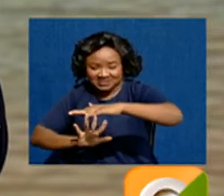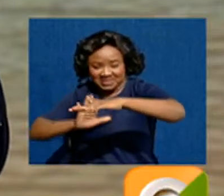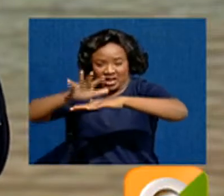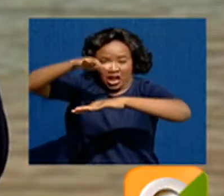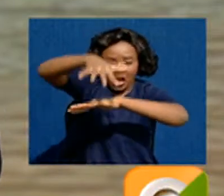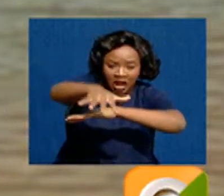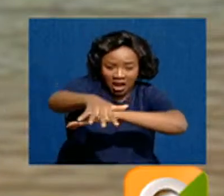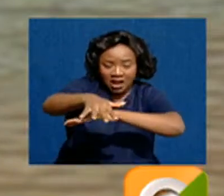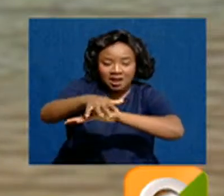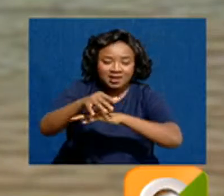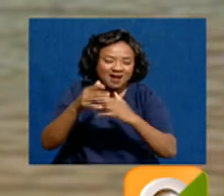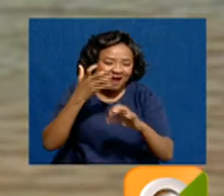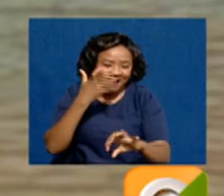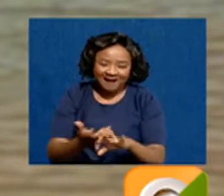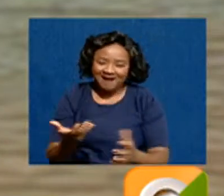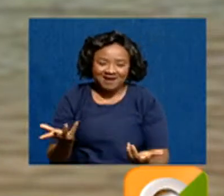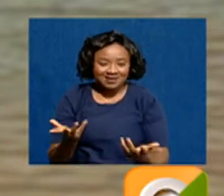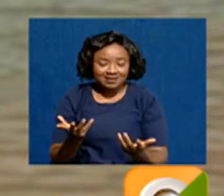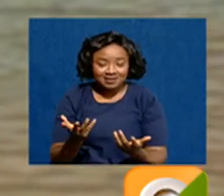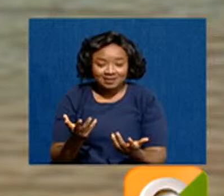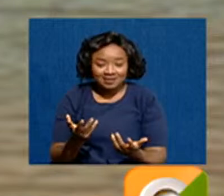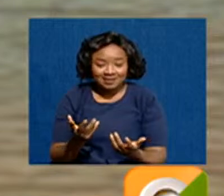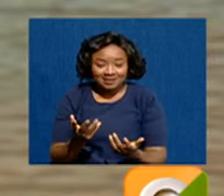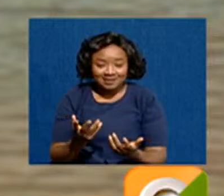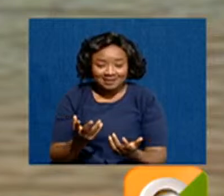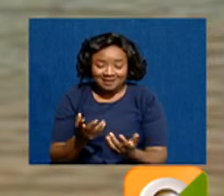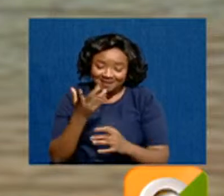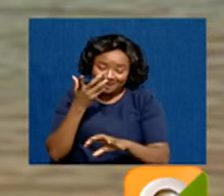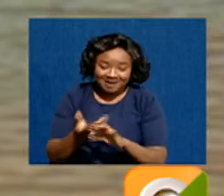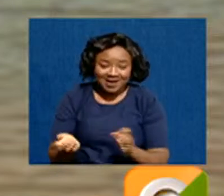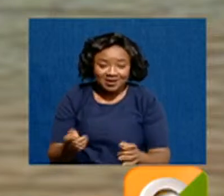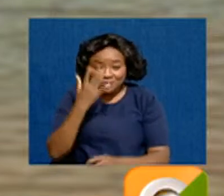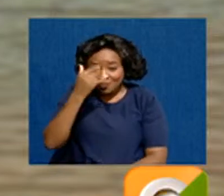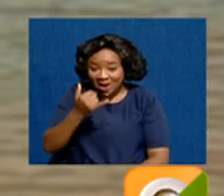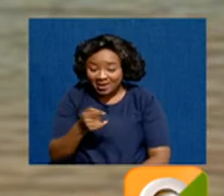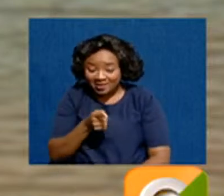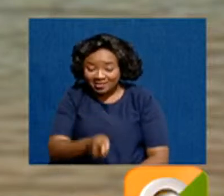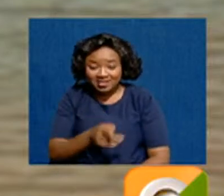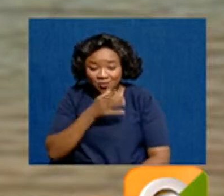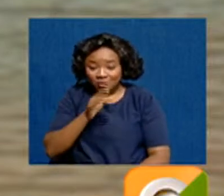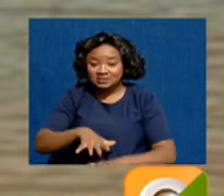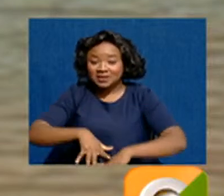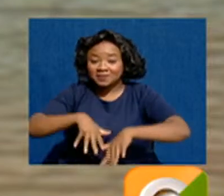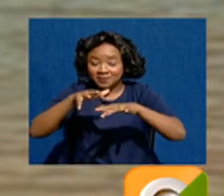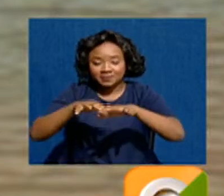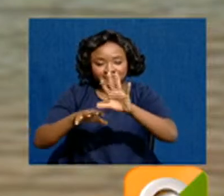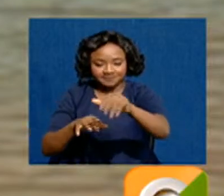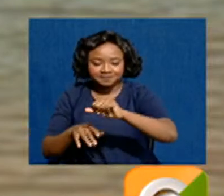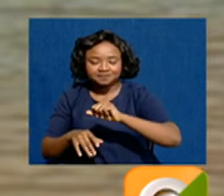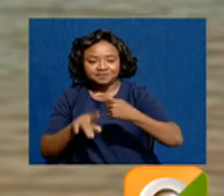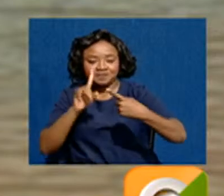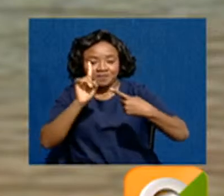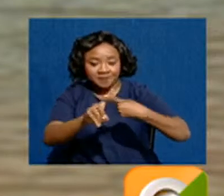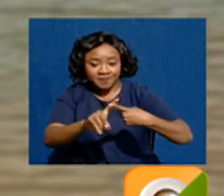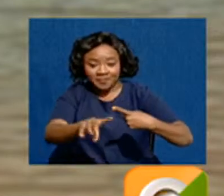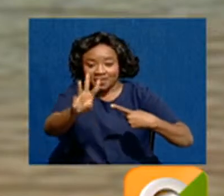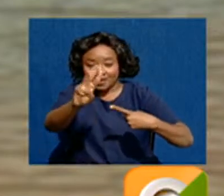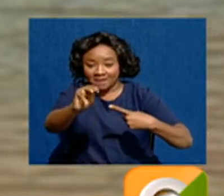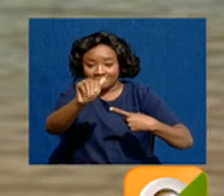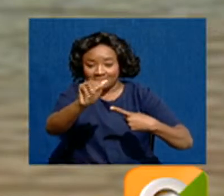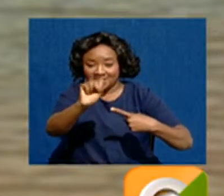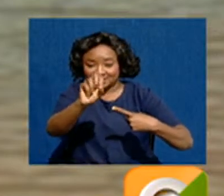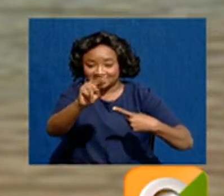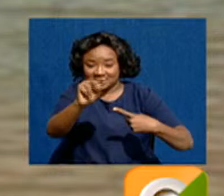area. And what is the reason? Because apart from the rains, when Masinga and Kiambere Dam